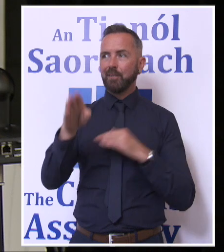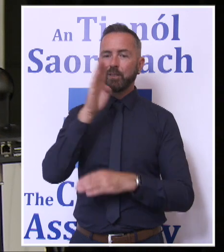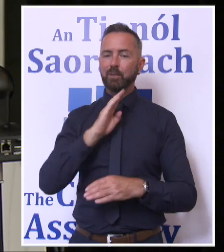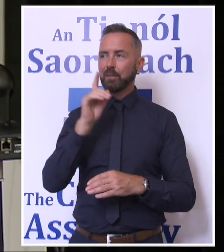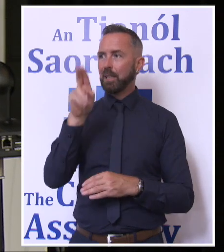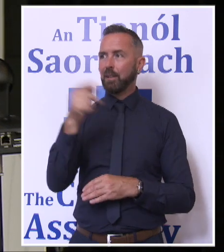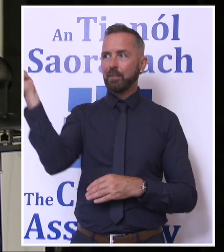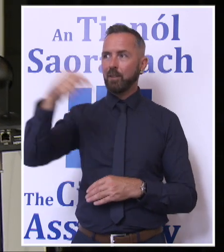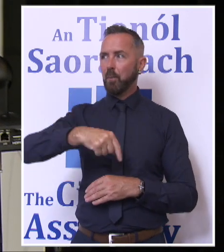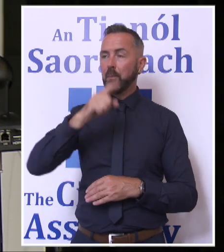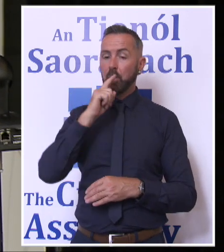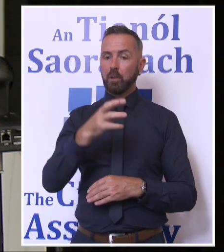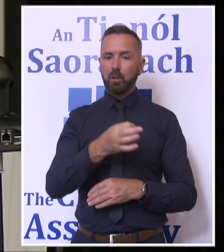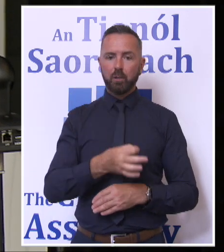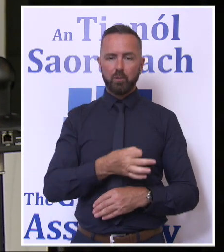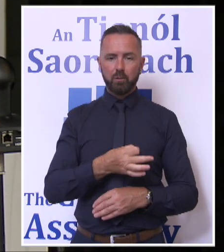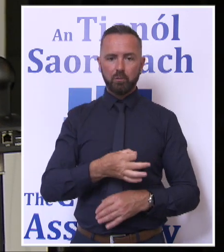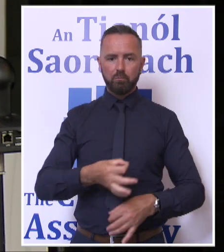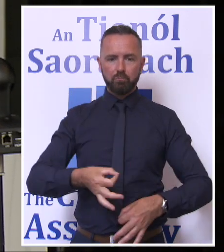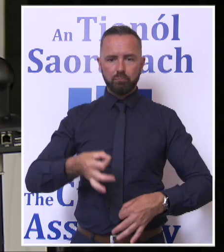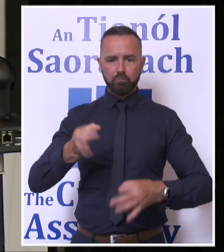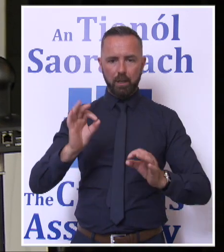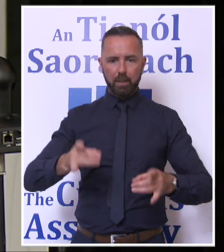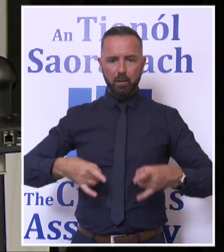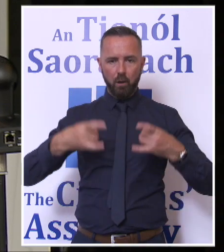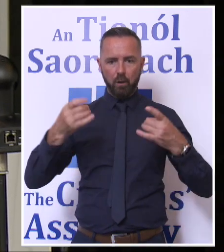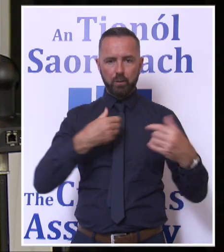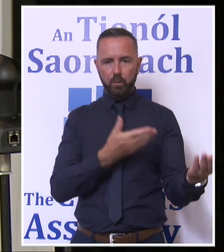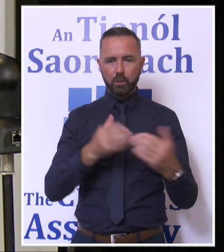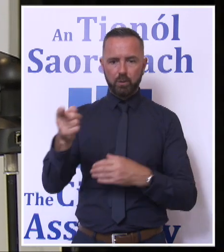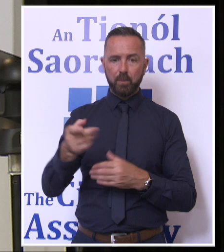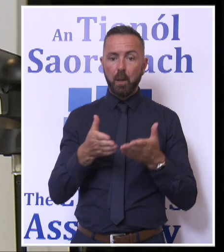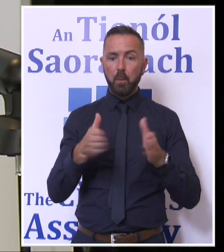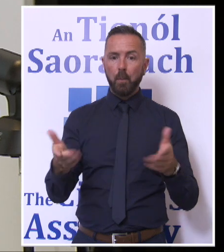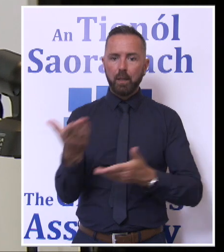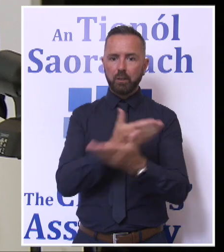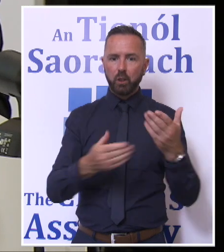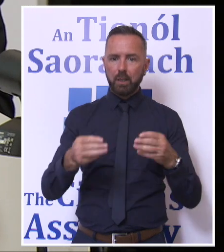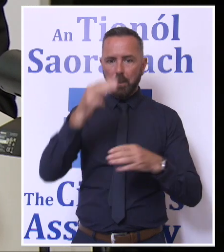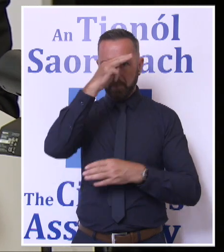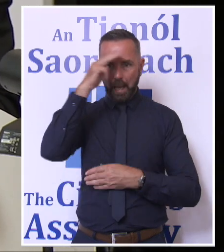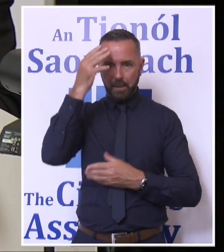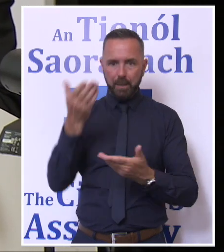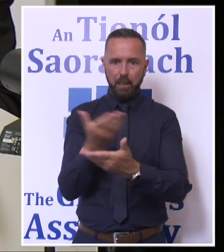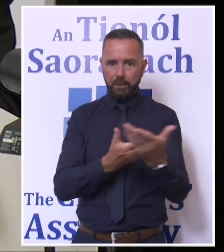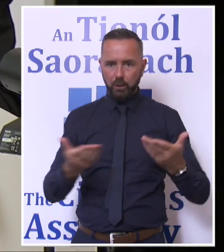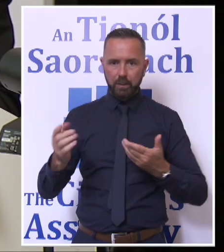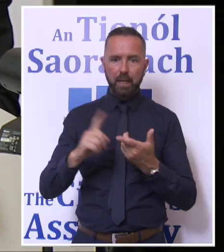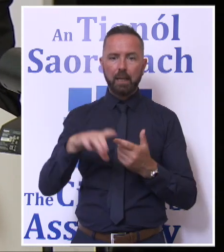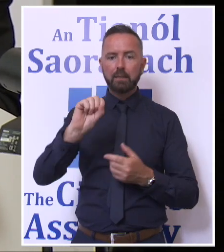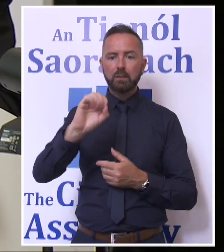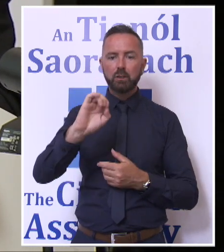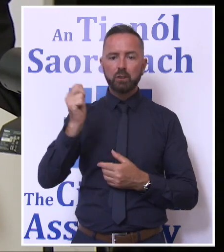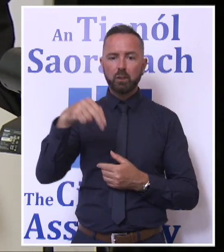but it does give me great pleasure again to introduce him. He's a public consultant, management consultant, and Seán has